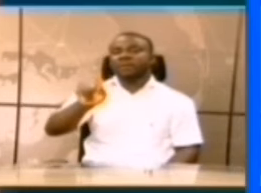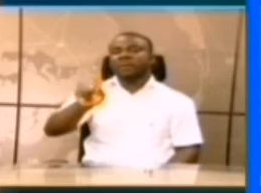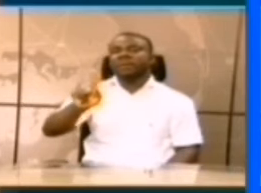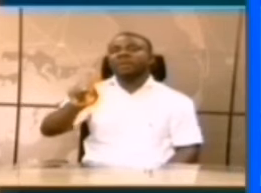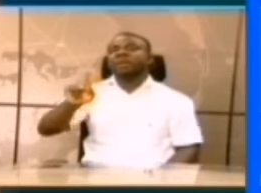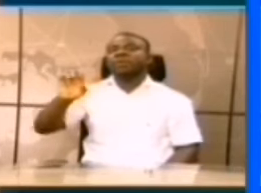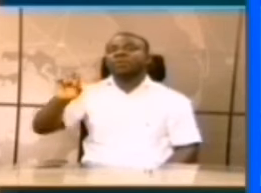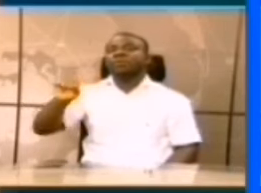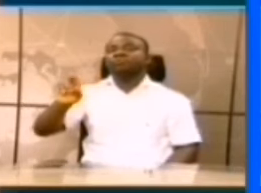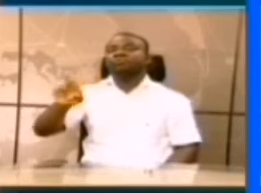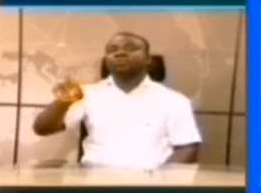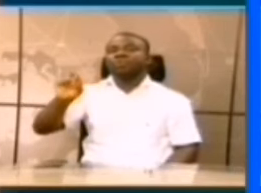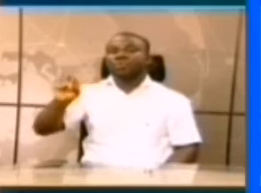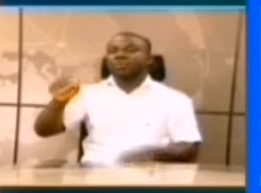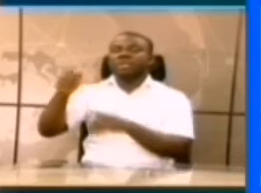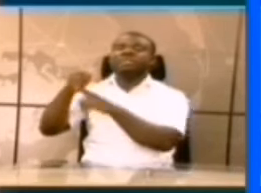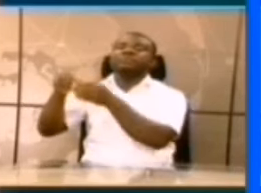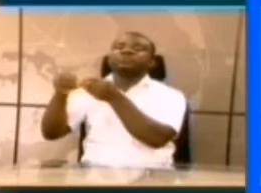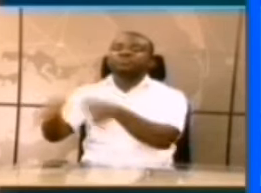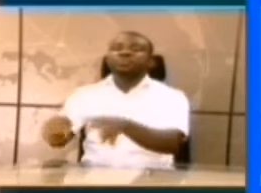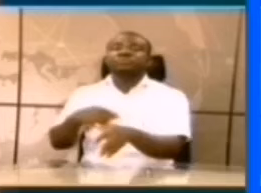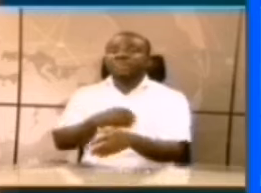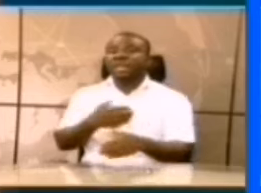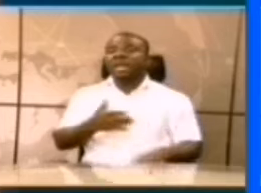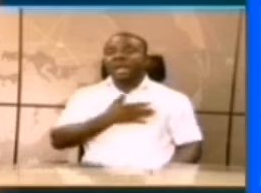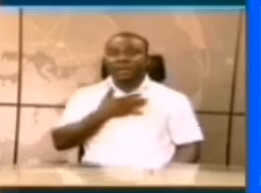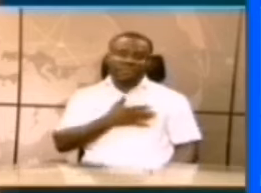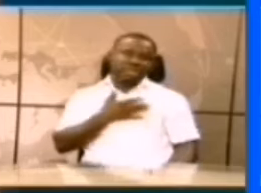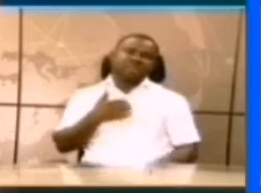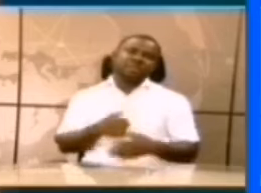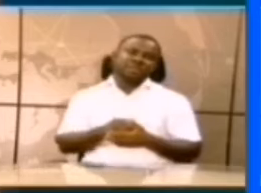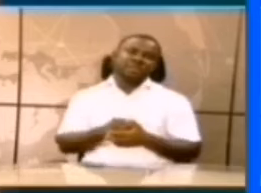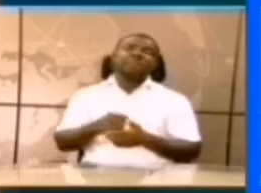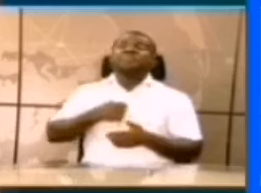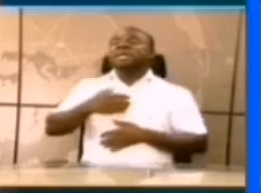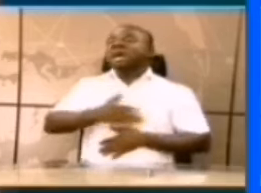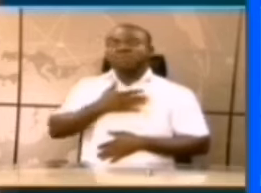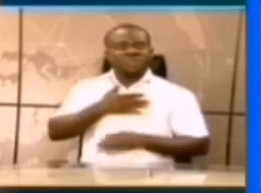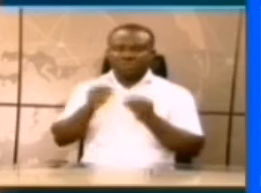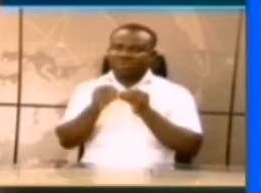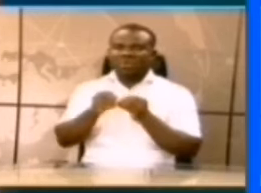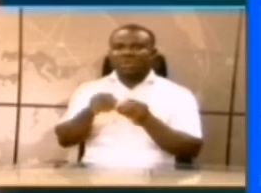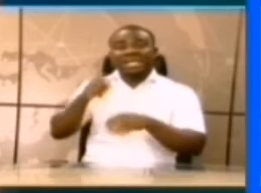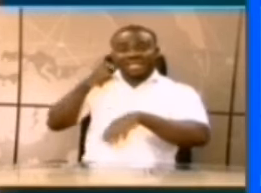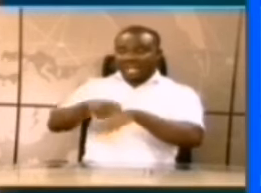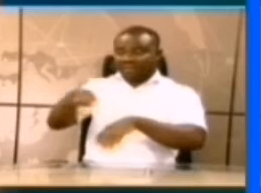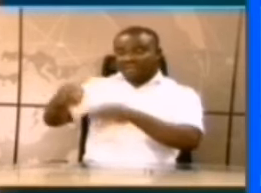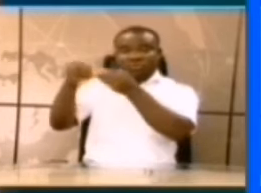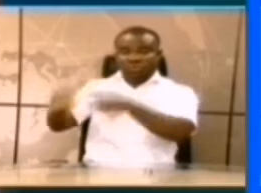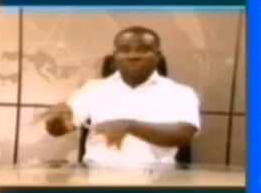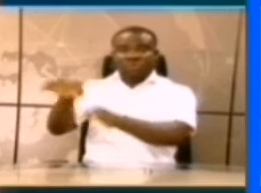I got Major Derrick could draw lose election. I am a demma. Me cross on the question. I don't know. Let me bar for the